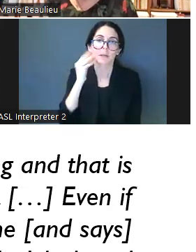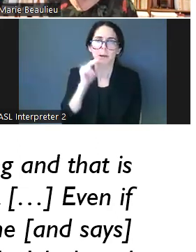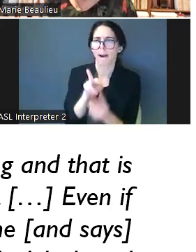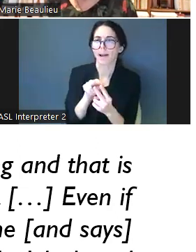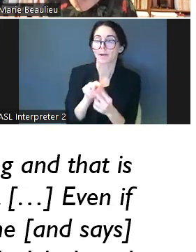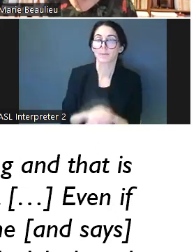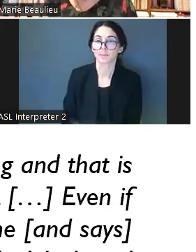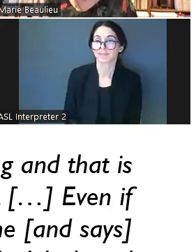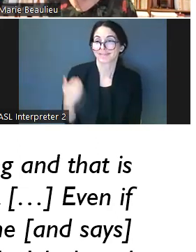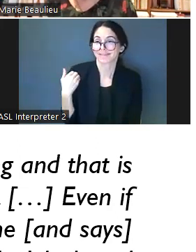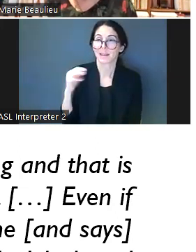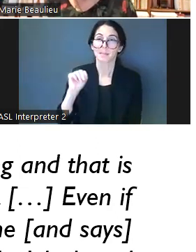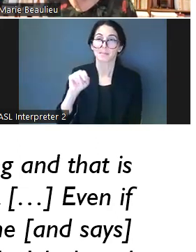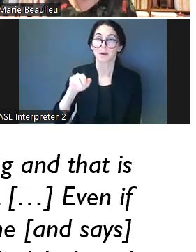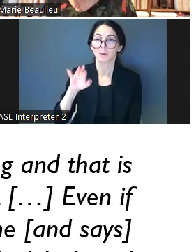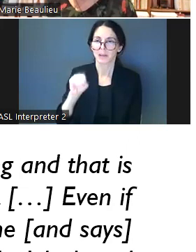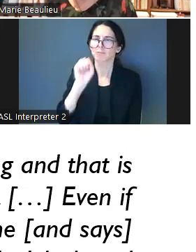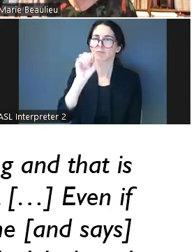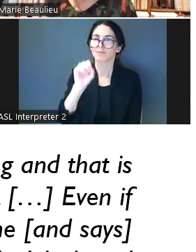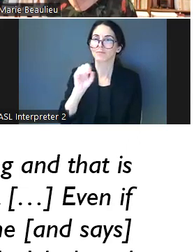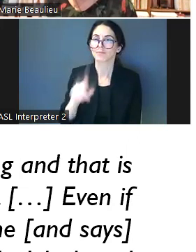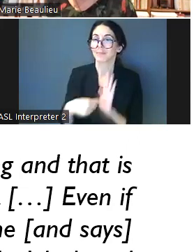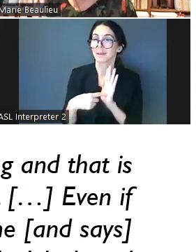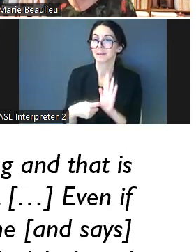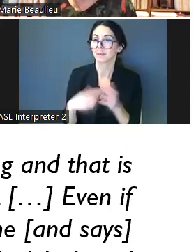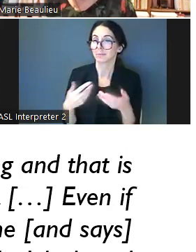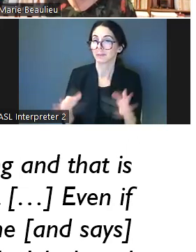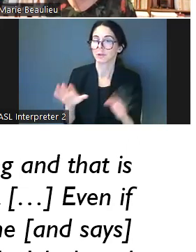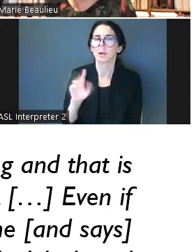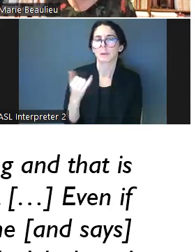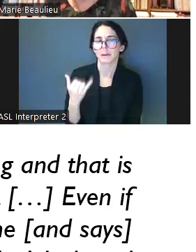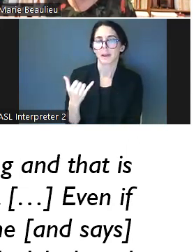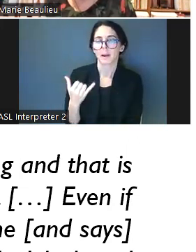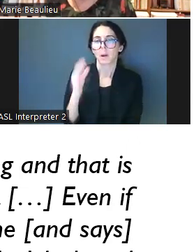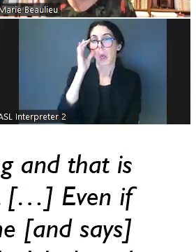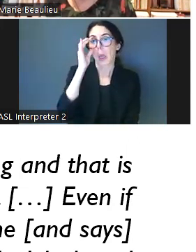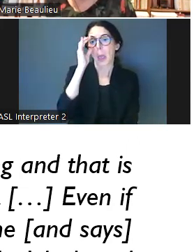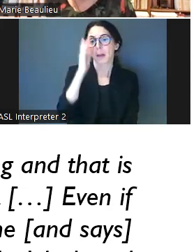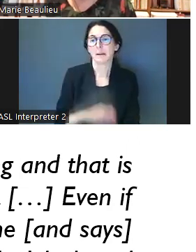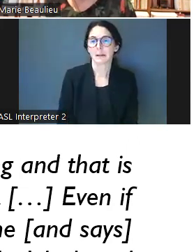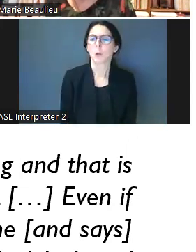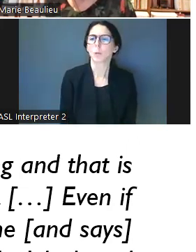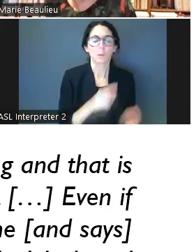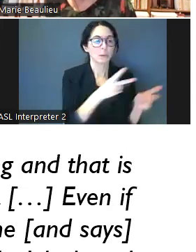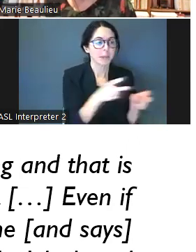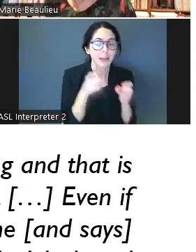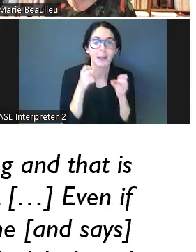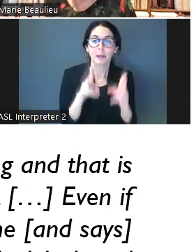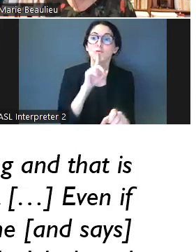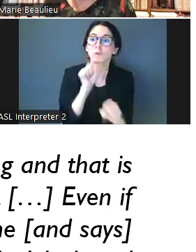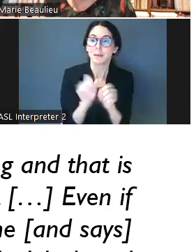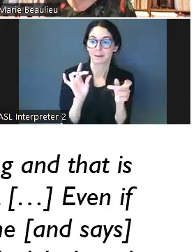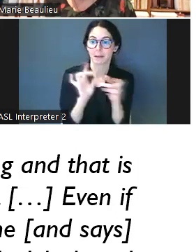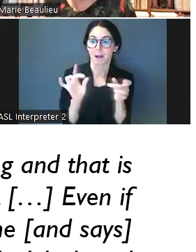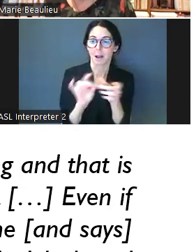Marie has already given few examples, but we will present some verbatim extract in order to clearly illustrate